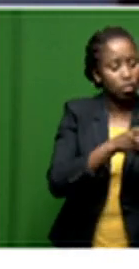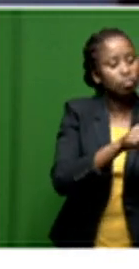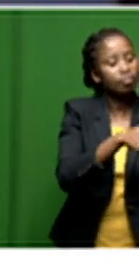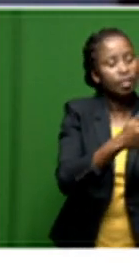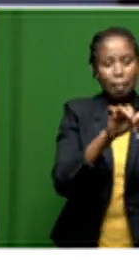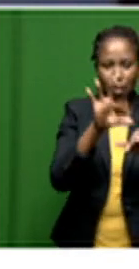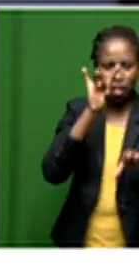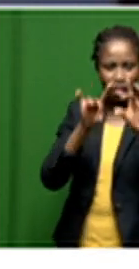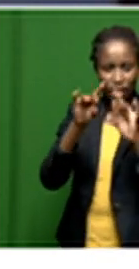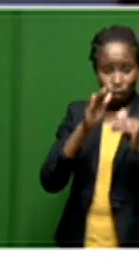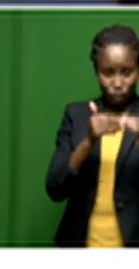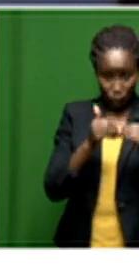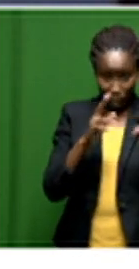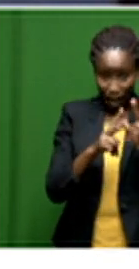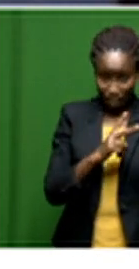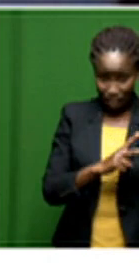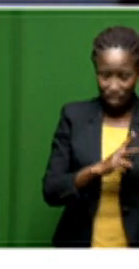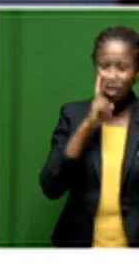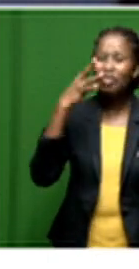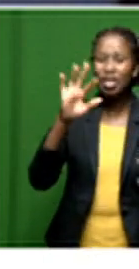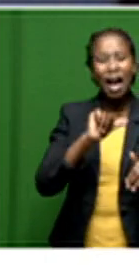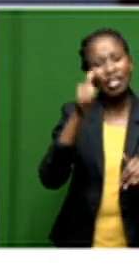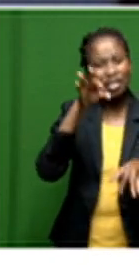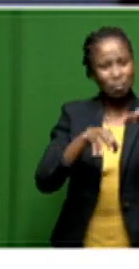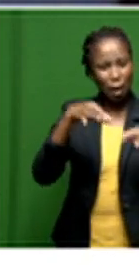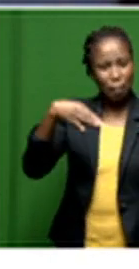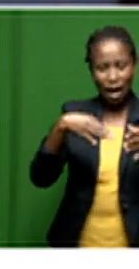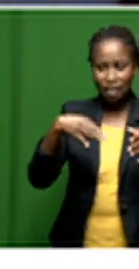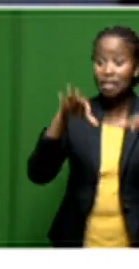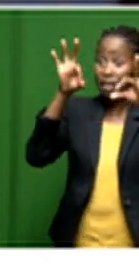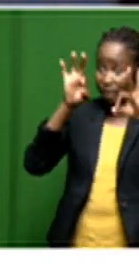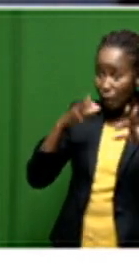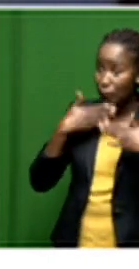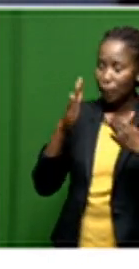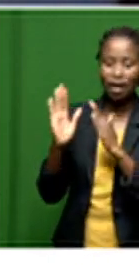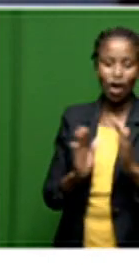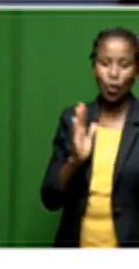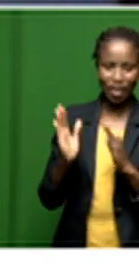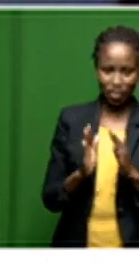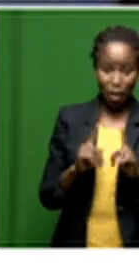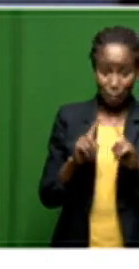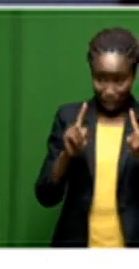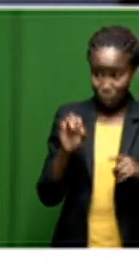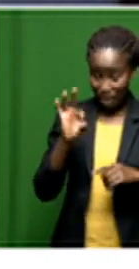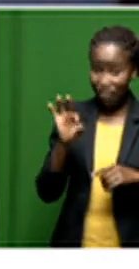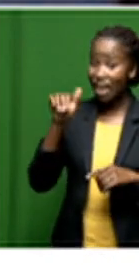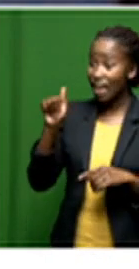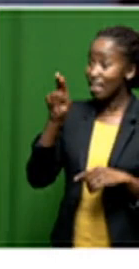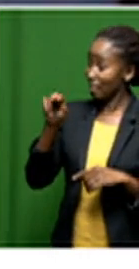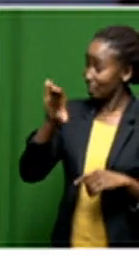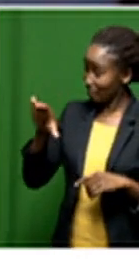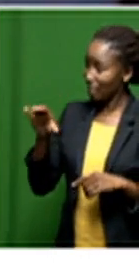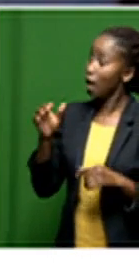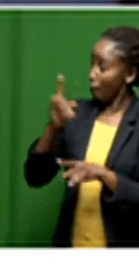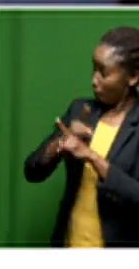process? We've seen in the past that other parties, they didn't get this right. But if, in fact, the ANC do get this right and the IEC